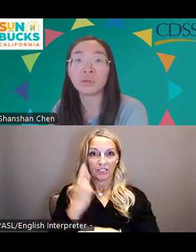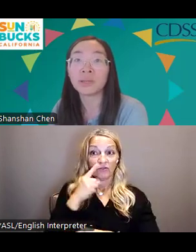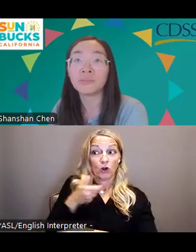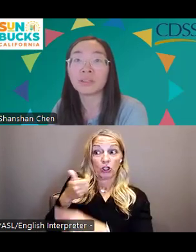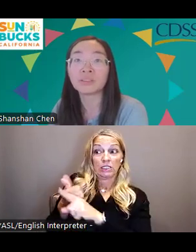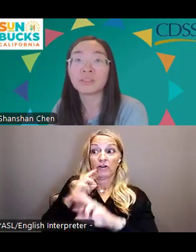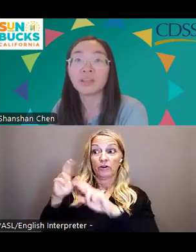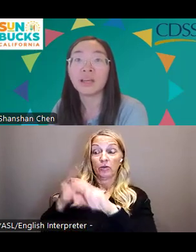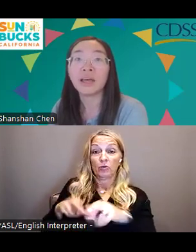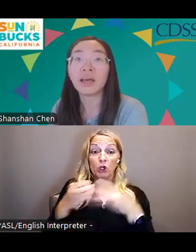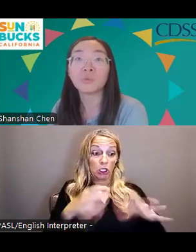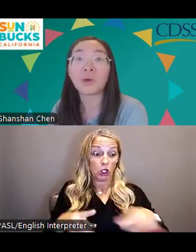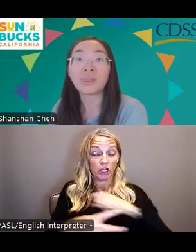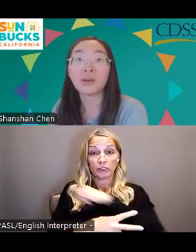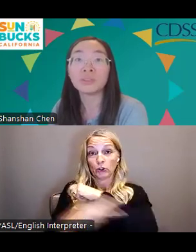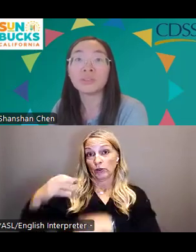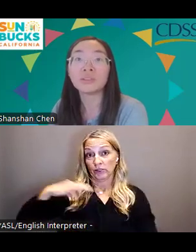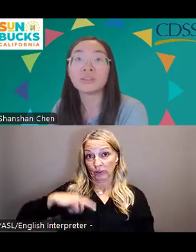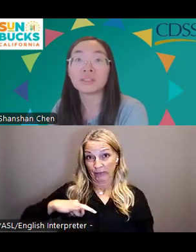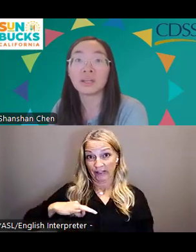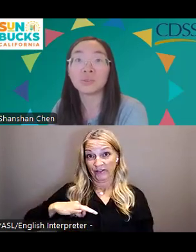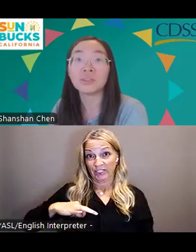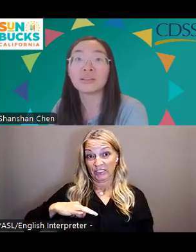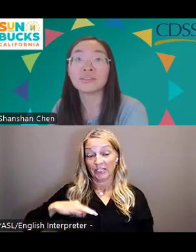and stolen benefits at